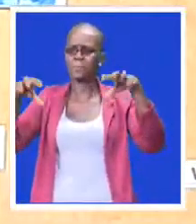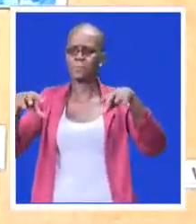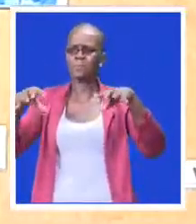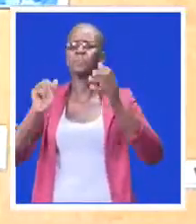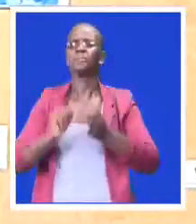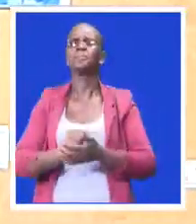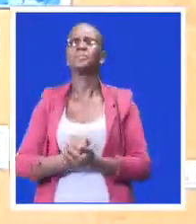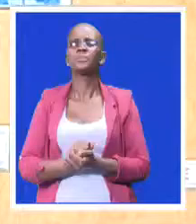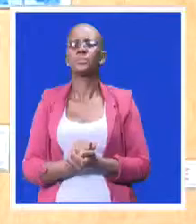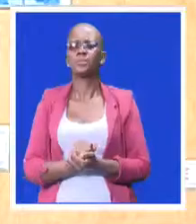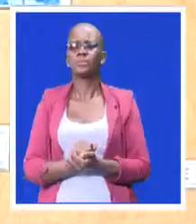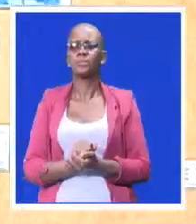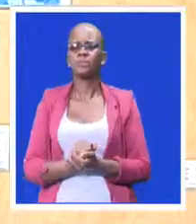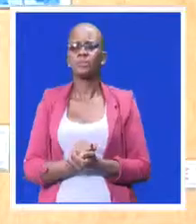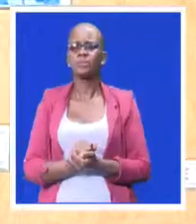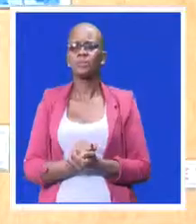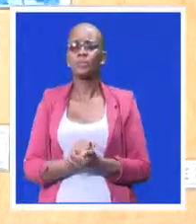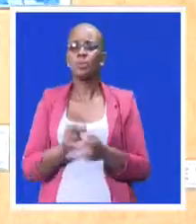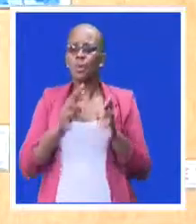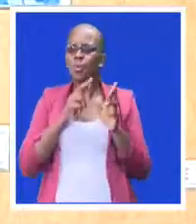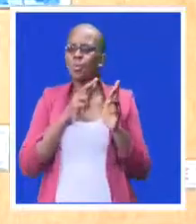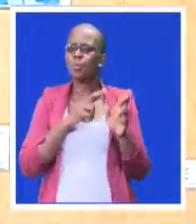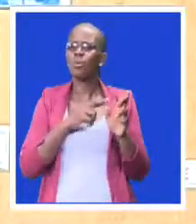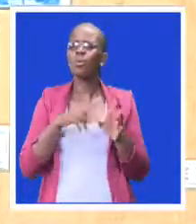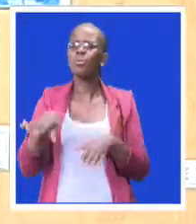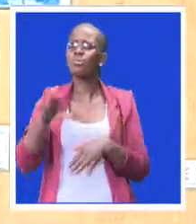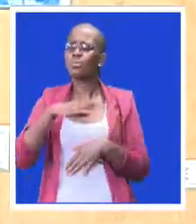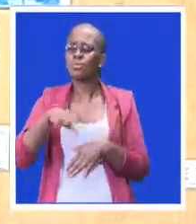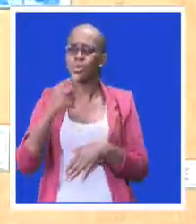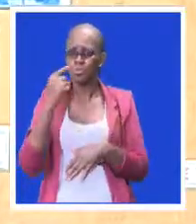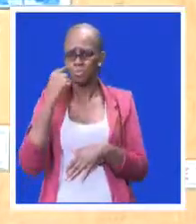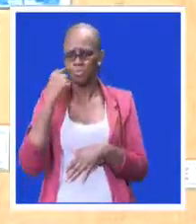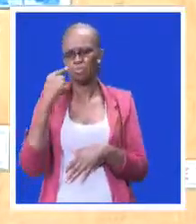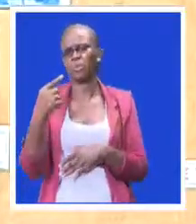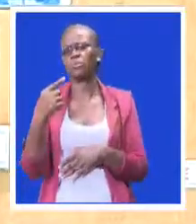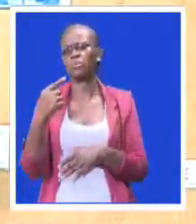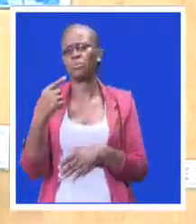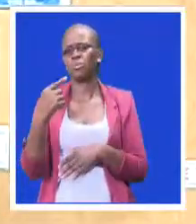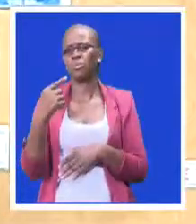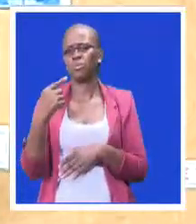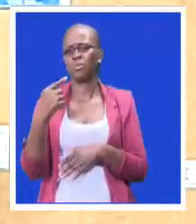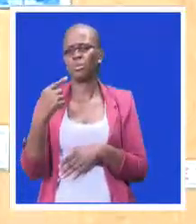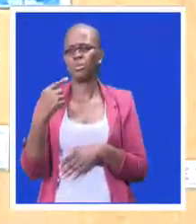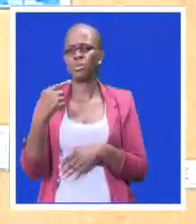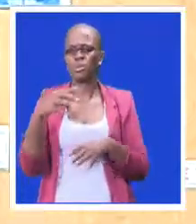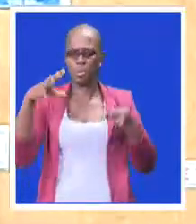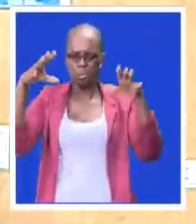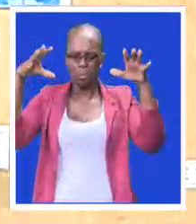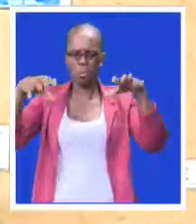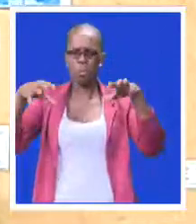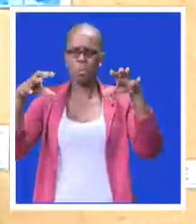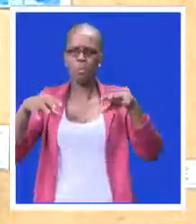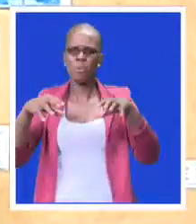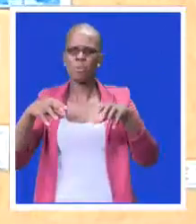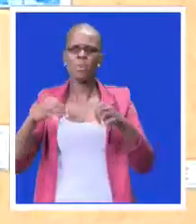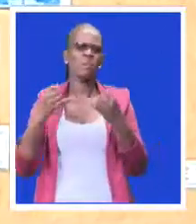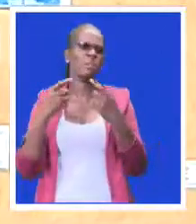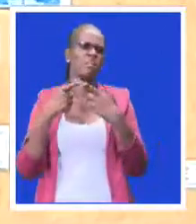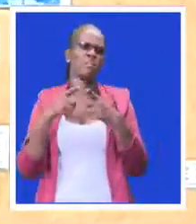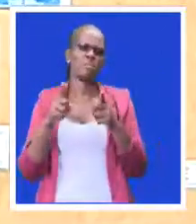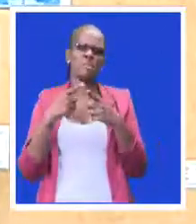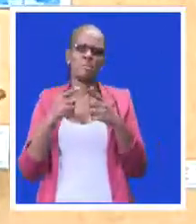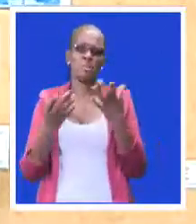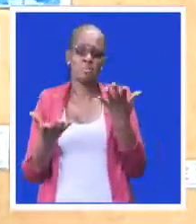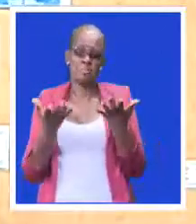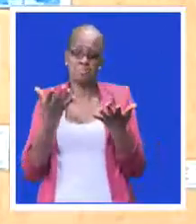Right, and I hope you've seen how the weather is wherever you are. It might be cloudy, might be partly cloudy, it might